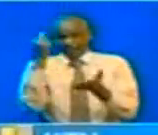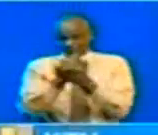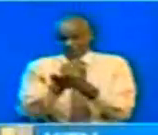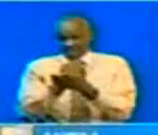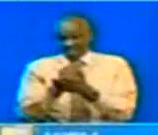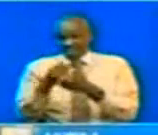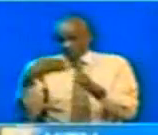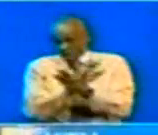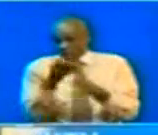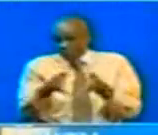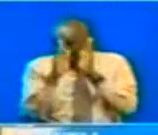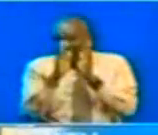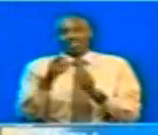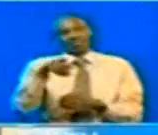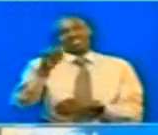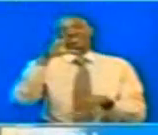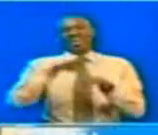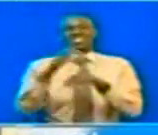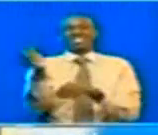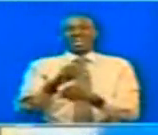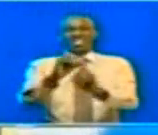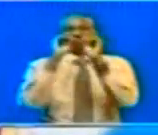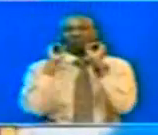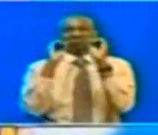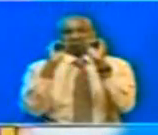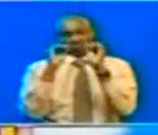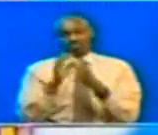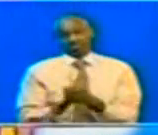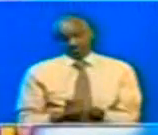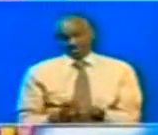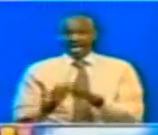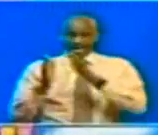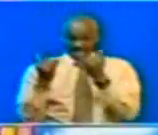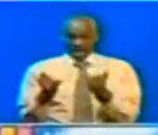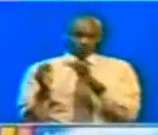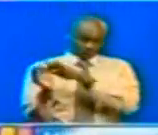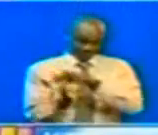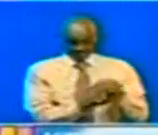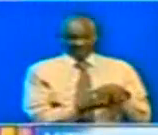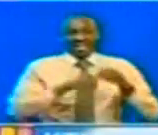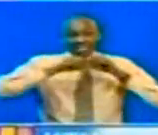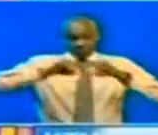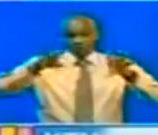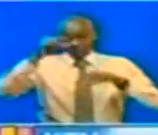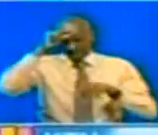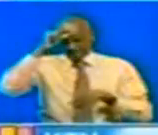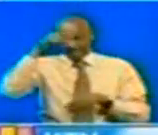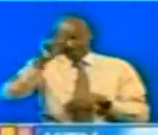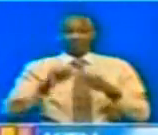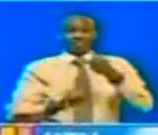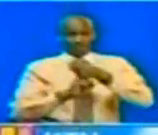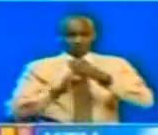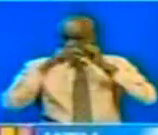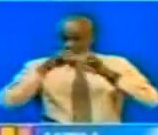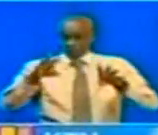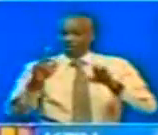will not receive their salary as of November. Okay, all right. Yeah. Let's move to devolution. Government has emphasized its support for devolution, and of course,